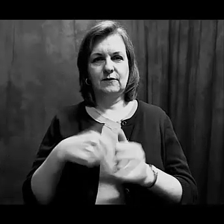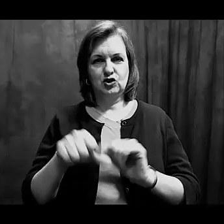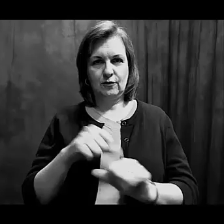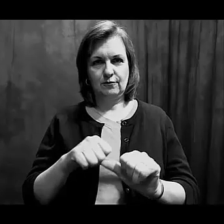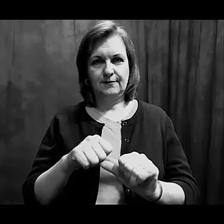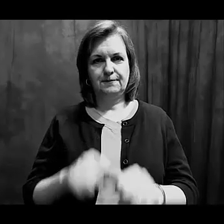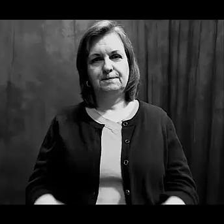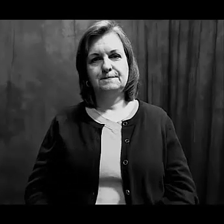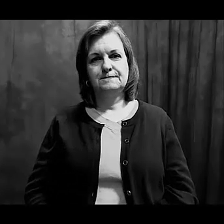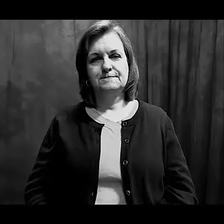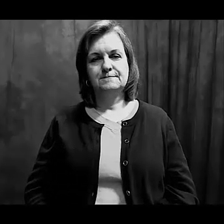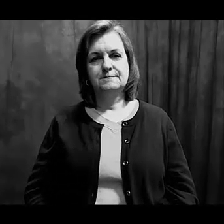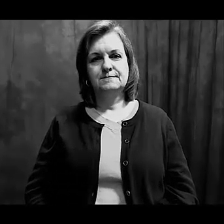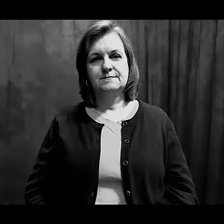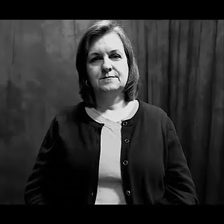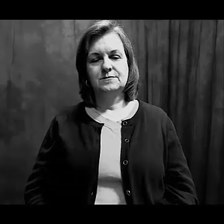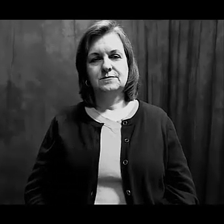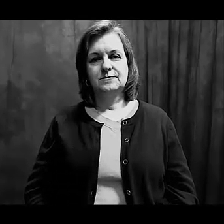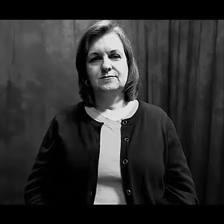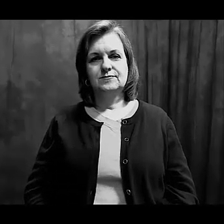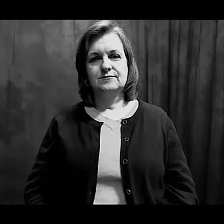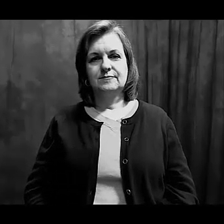perfect copies